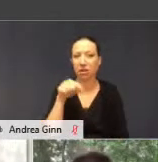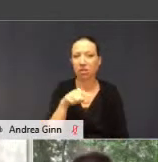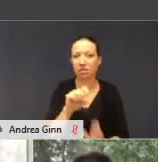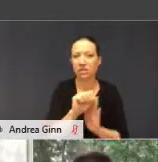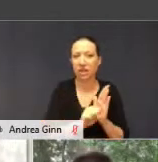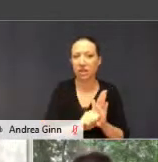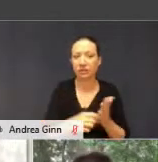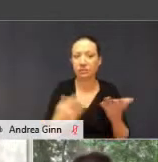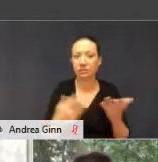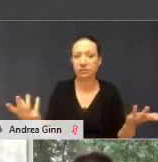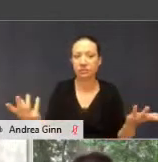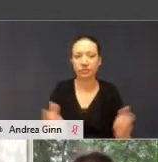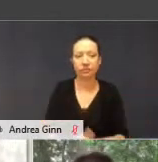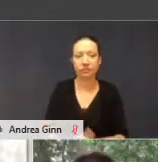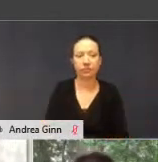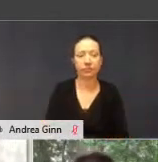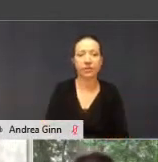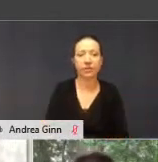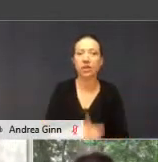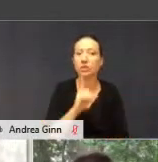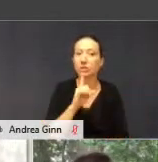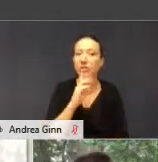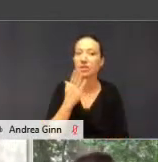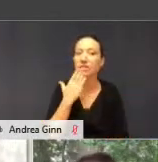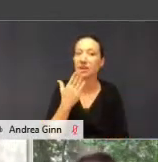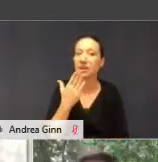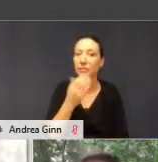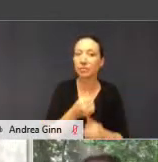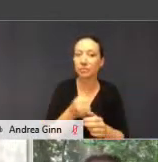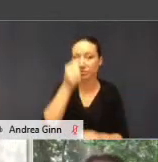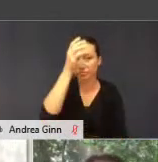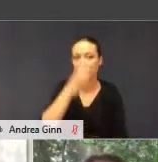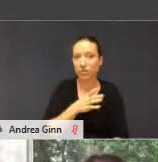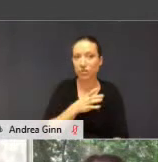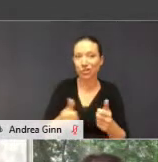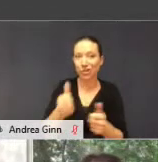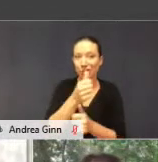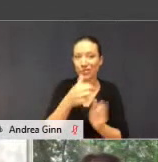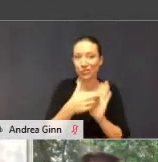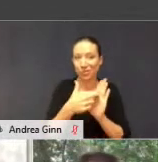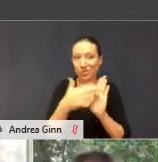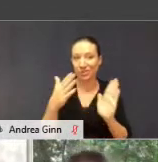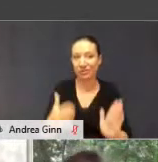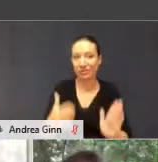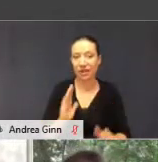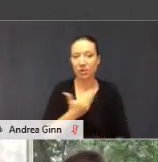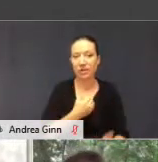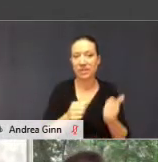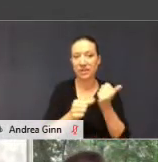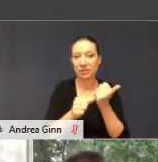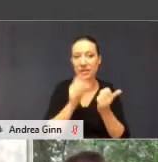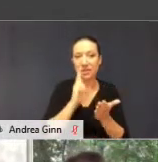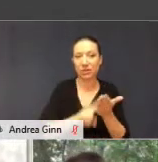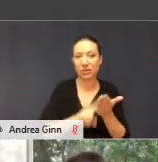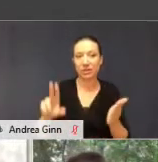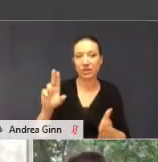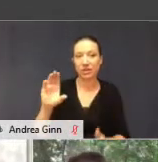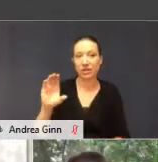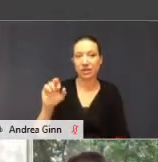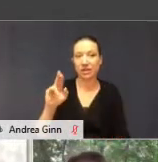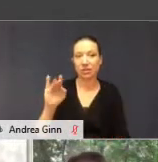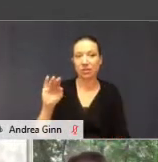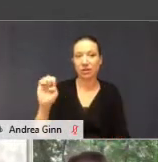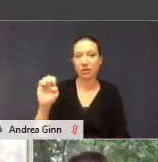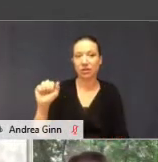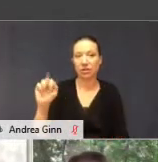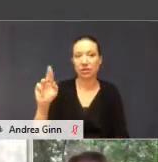Sure. Thank you, Mr. Chair and Representative. Our Deputy Secretary, Carrie Armijo, is on the line and worked